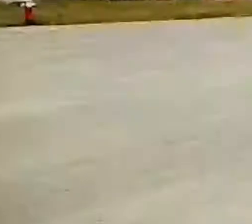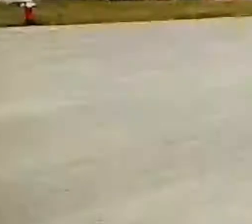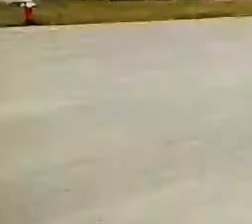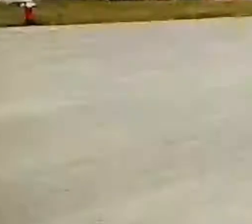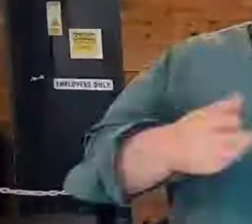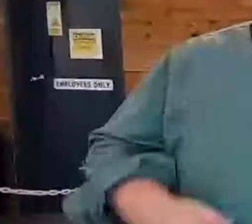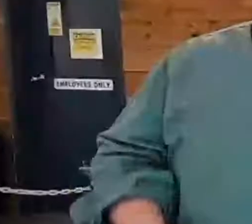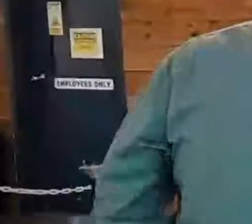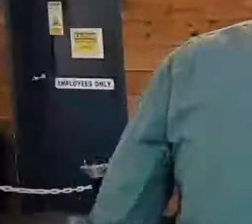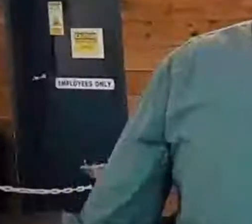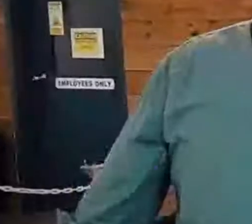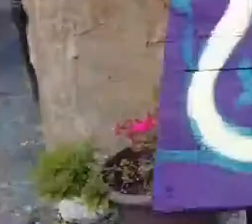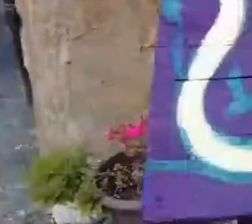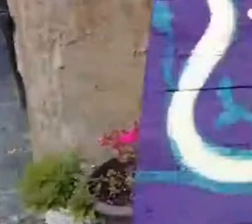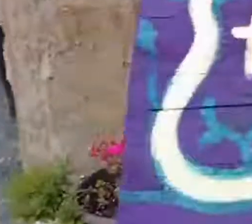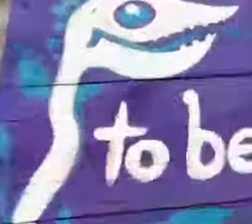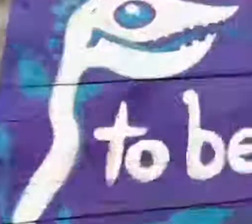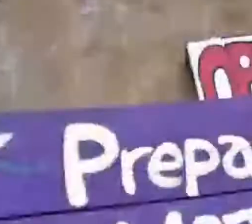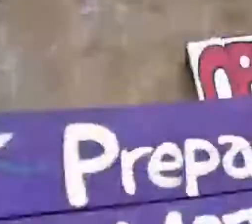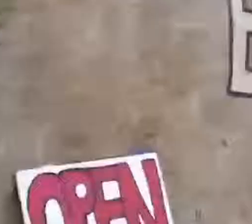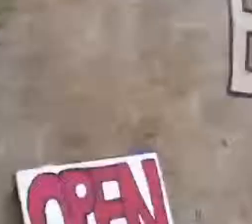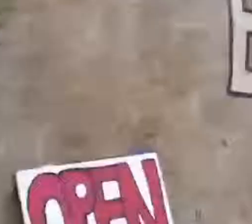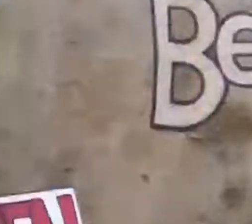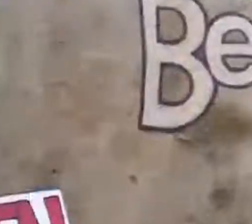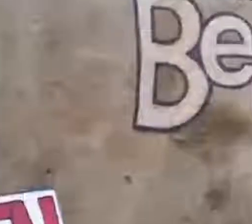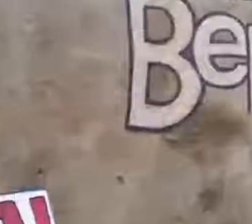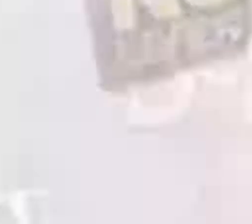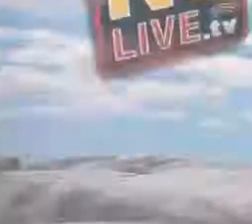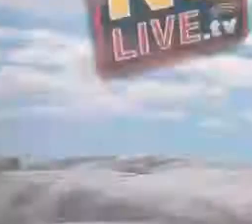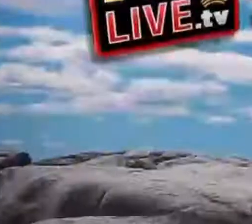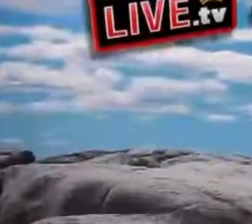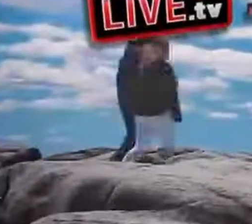I love them. You're going to love them too. This is Brian from Minutes Live TV.